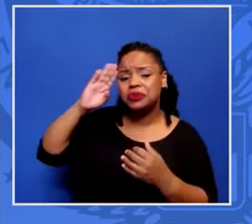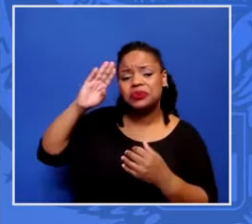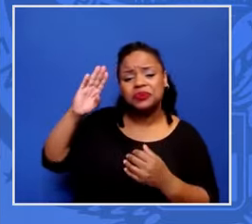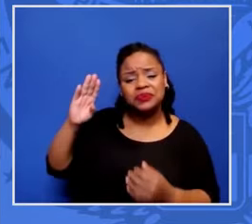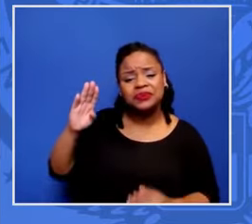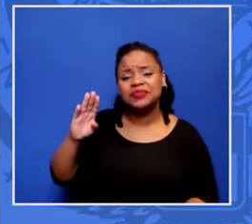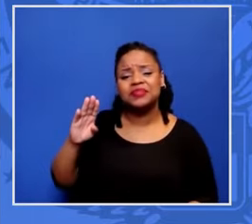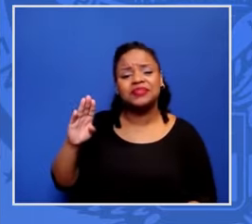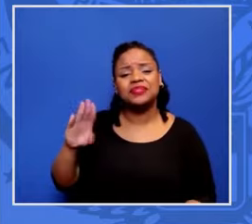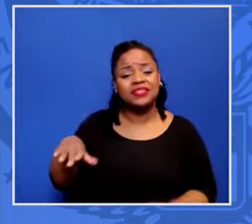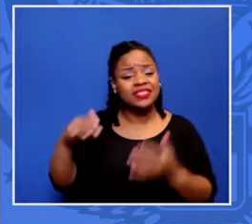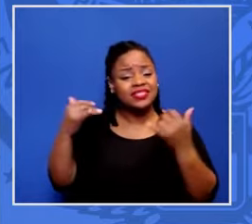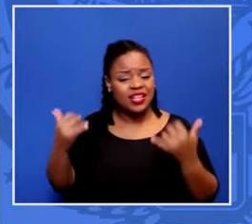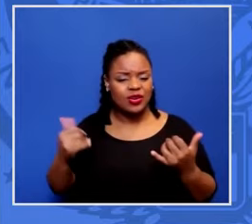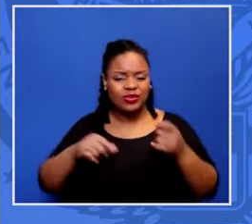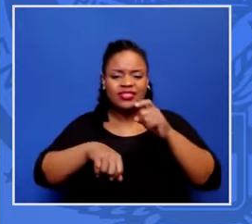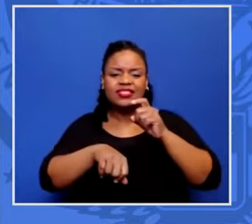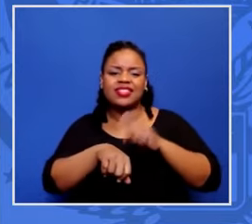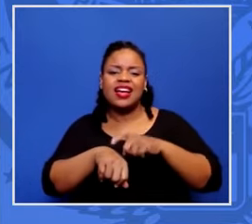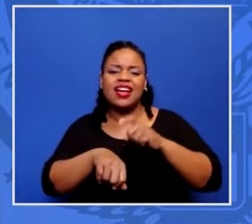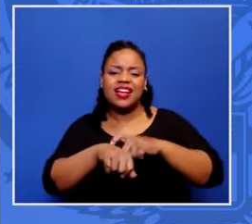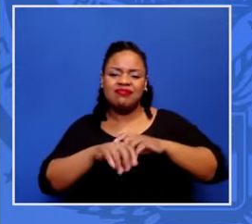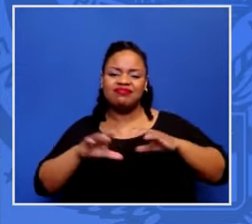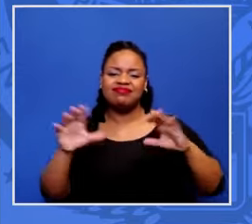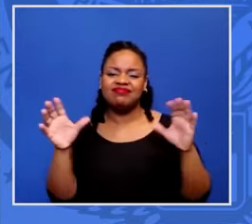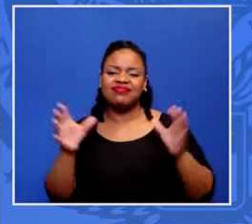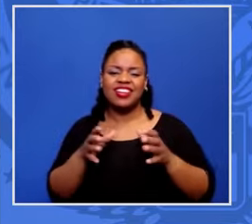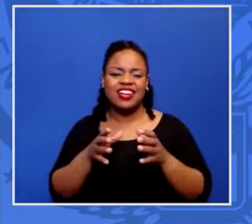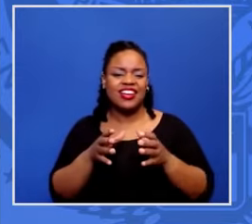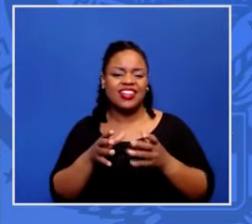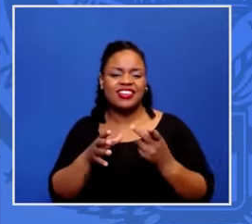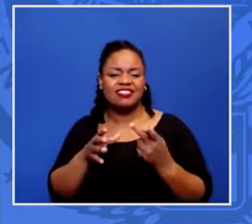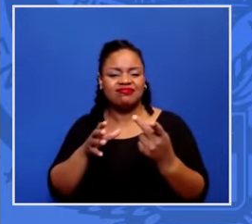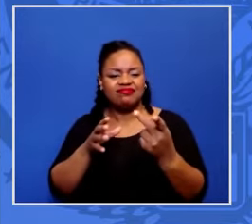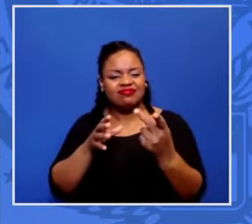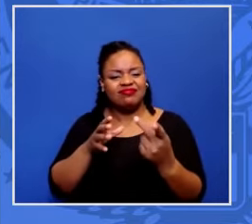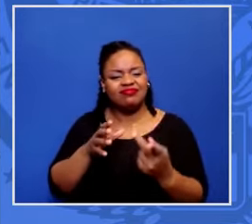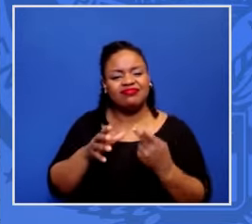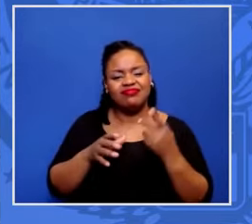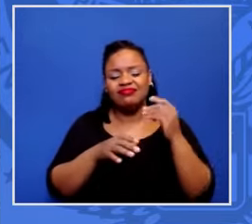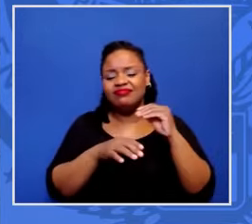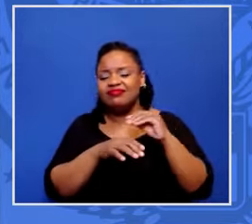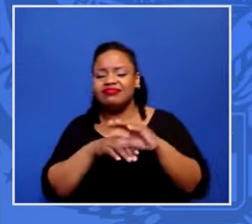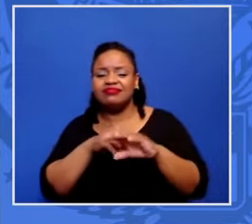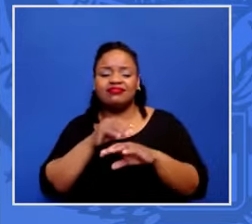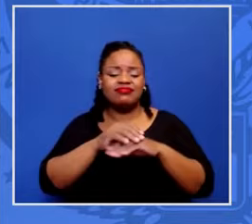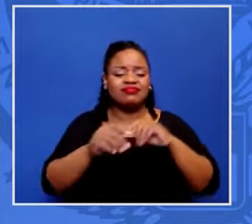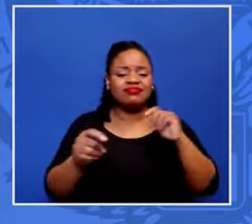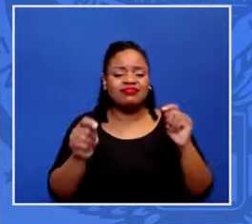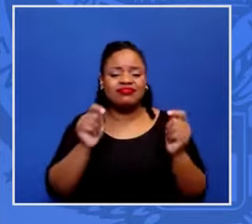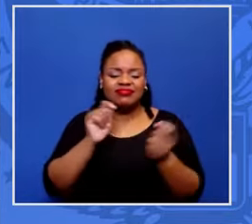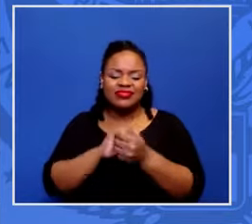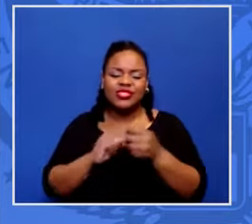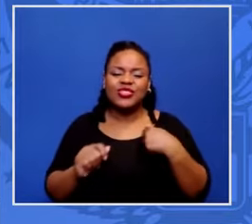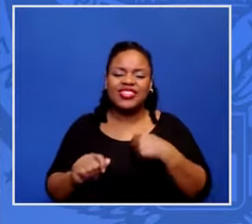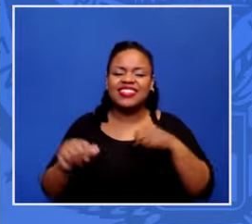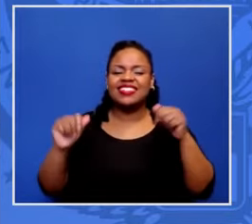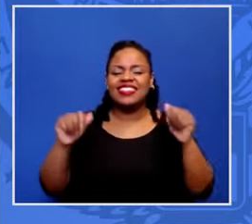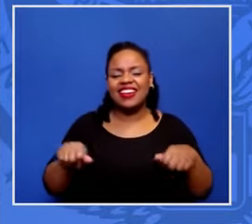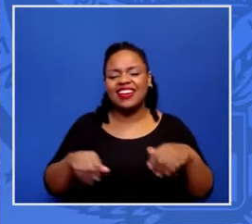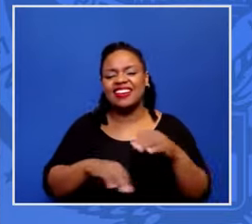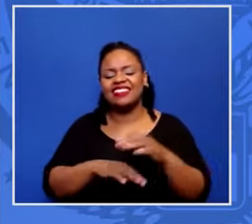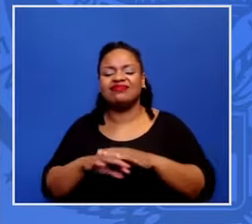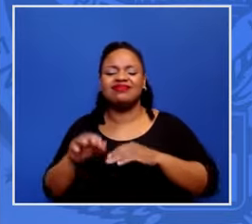You and I can make a change. Maybe we can make a difference, make the world a better